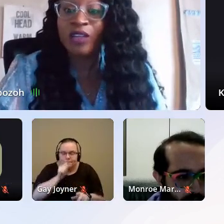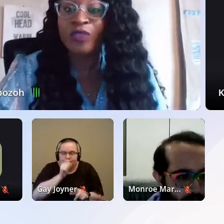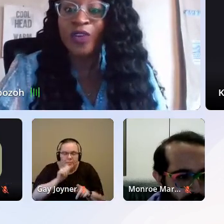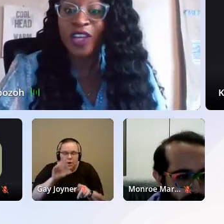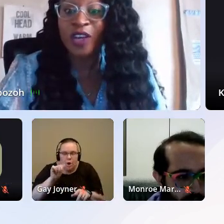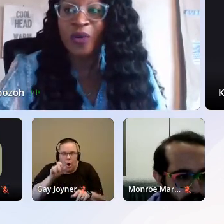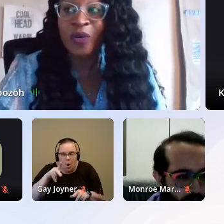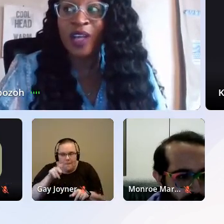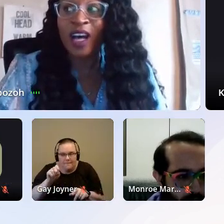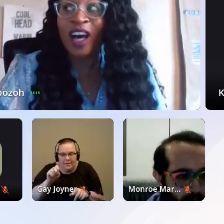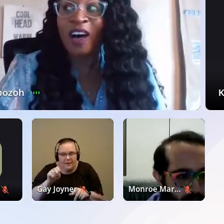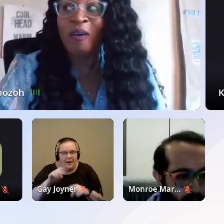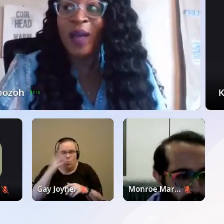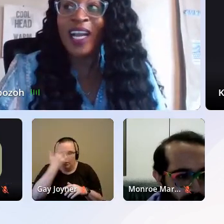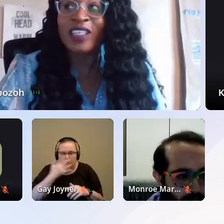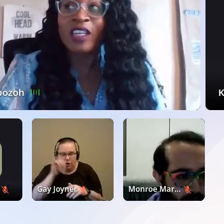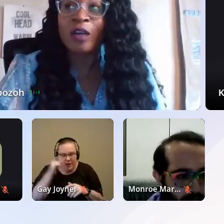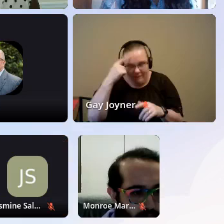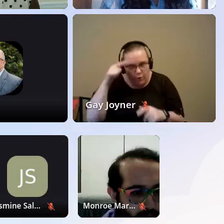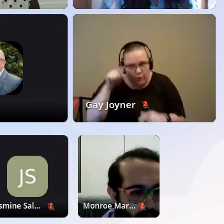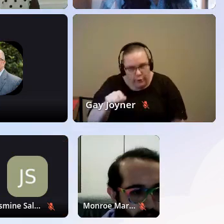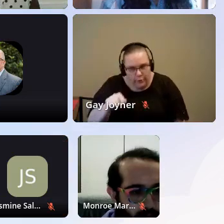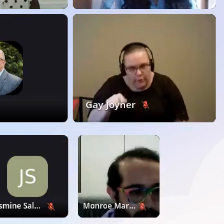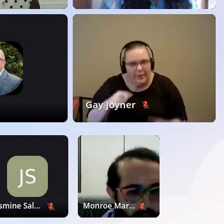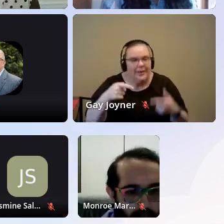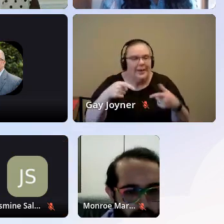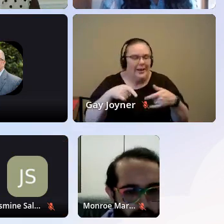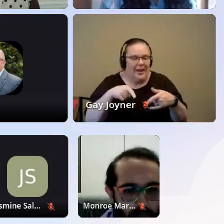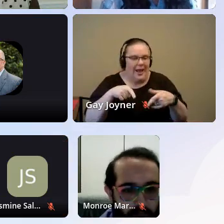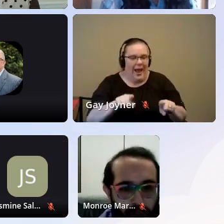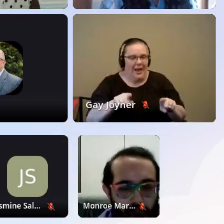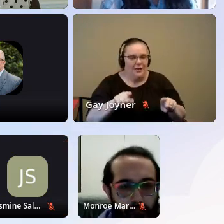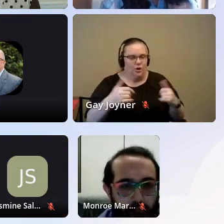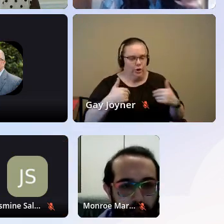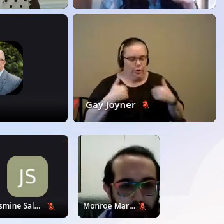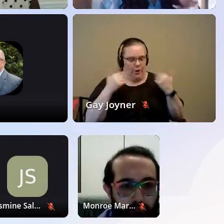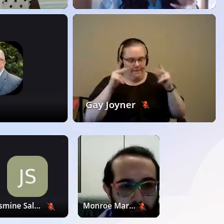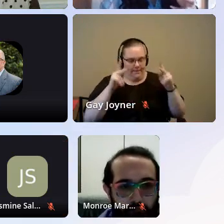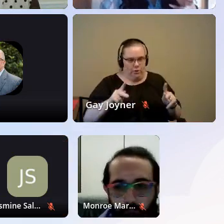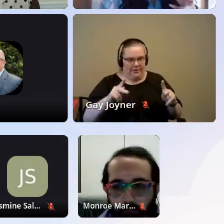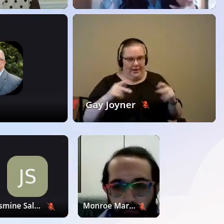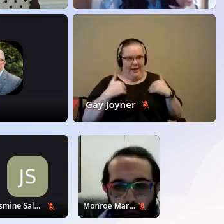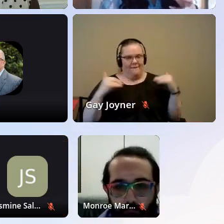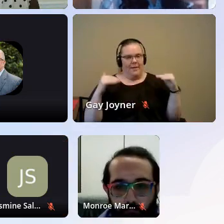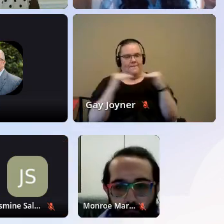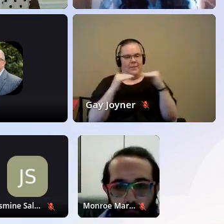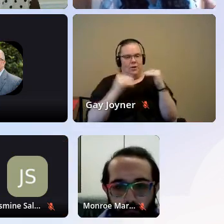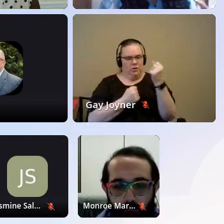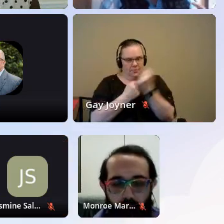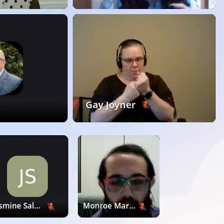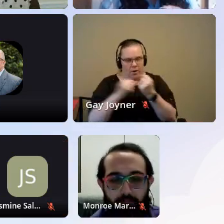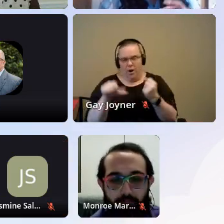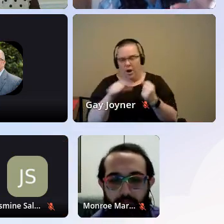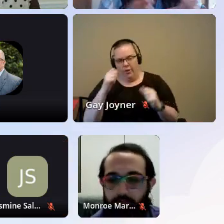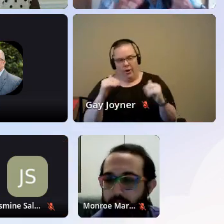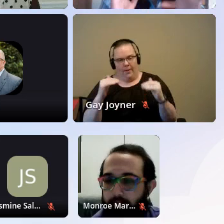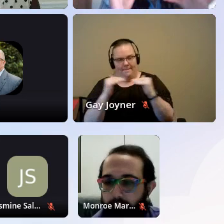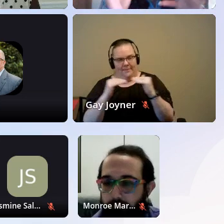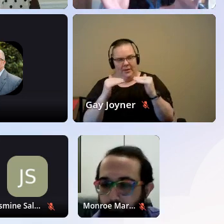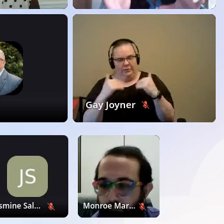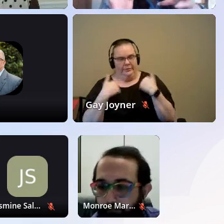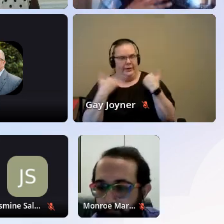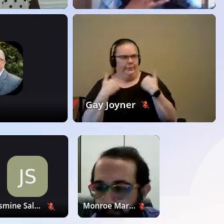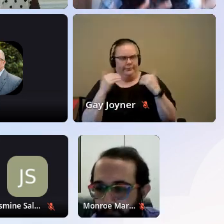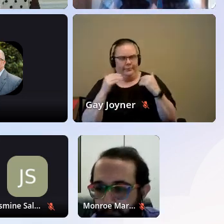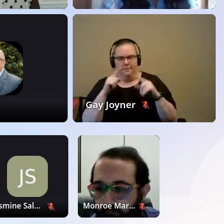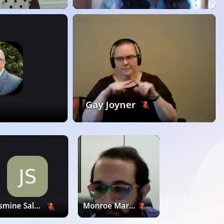healing looks for you. And as a young person, having peer support, having other young people who might've survived, or maybe they're like